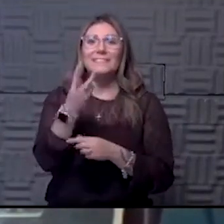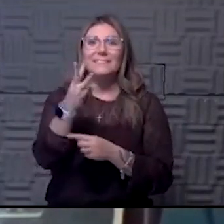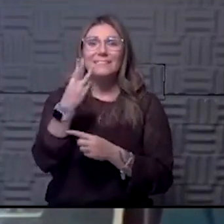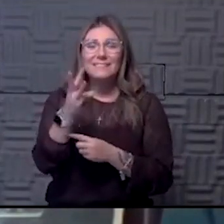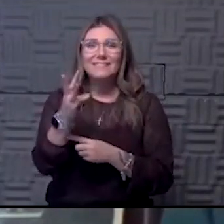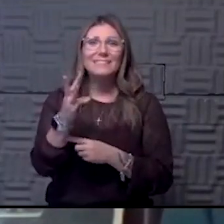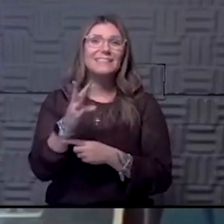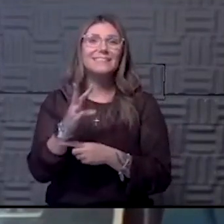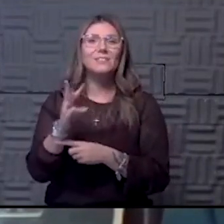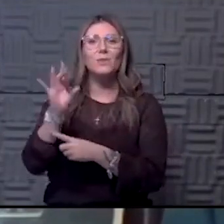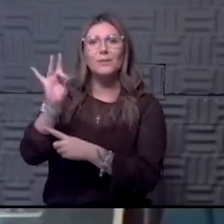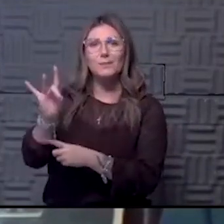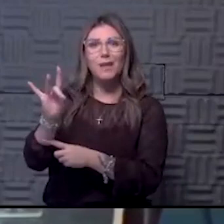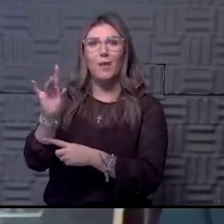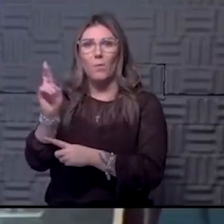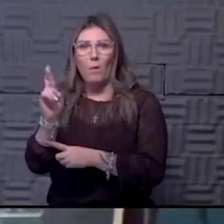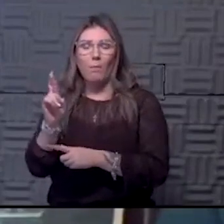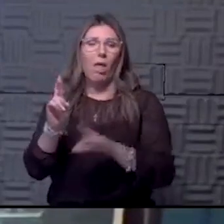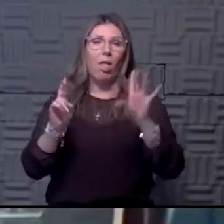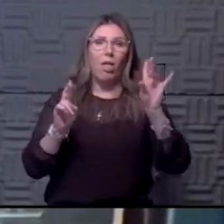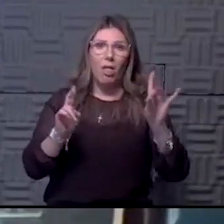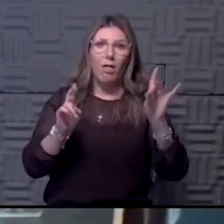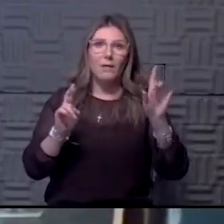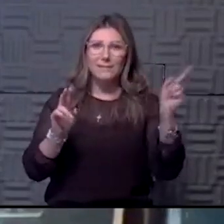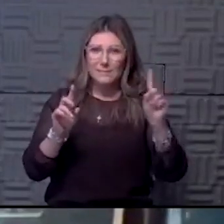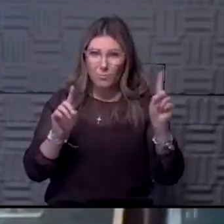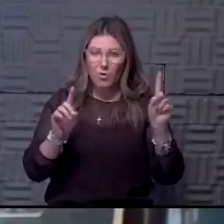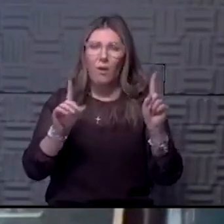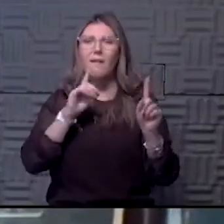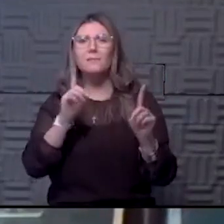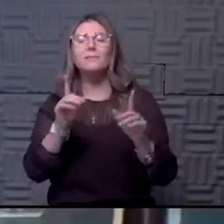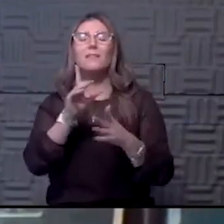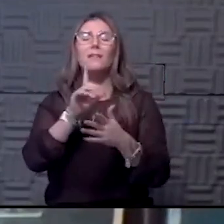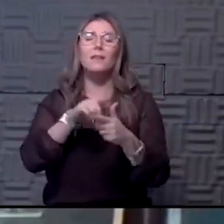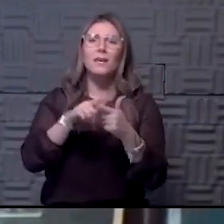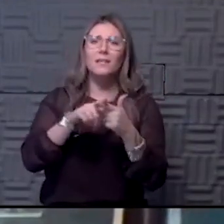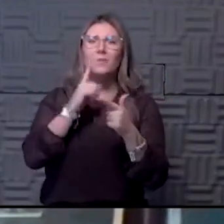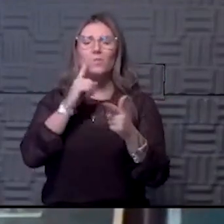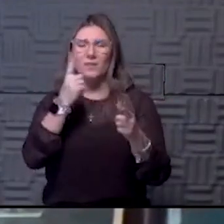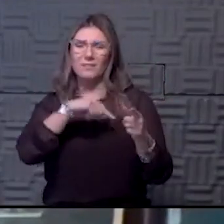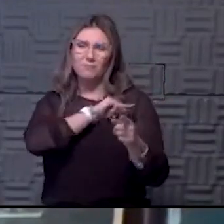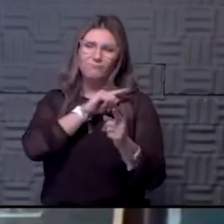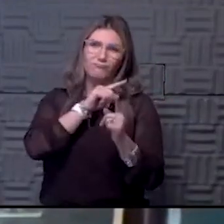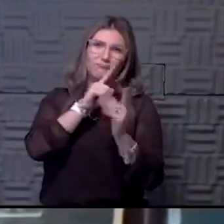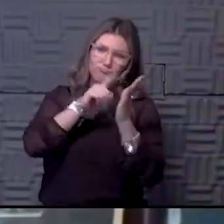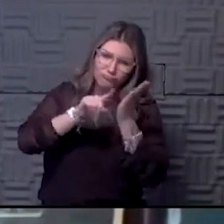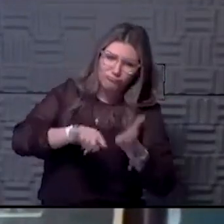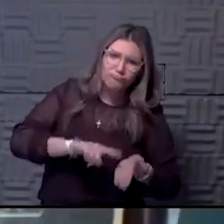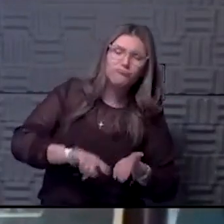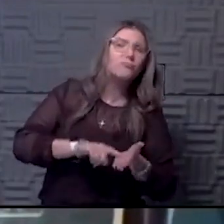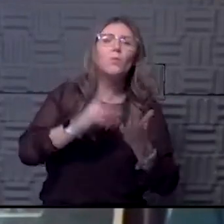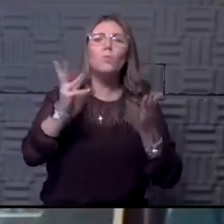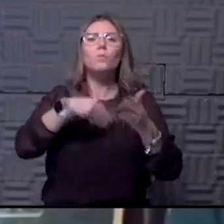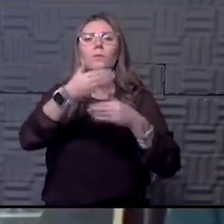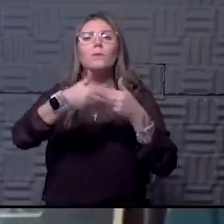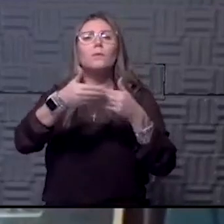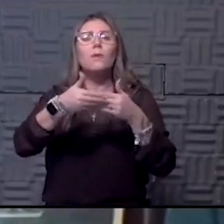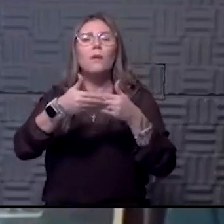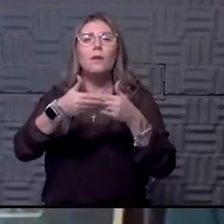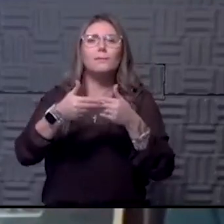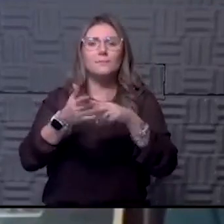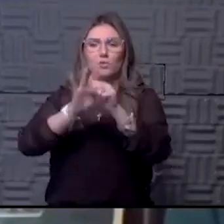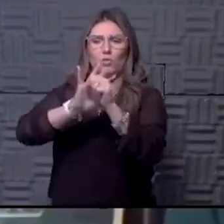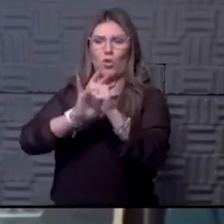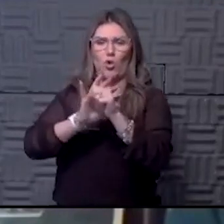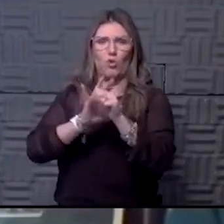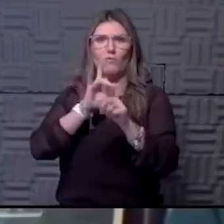8 Democrats, looking at what the next, among other things, looking at what the next COVID relief package should look like. And